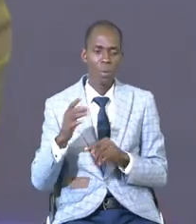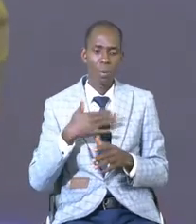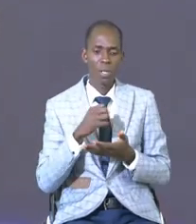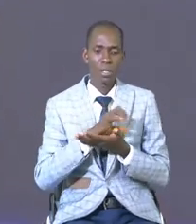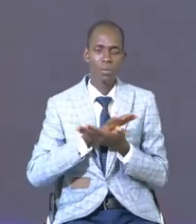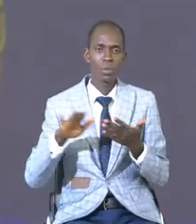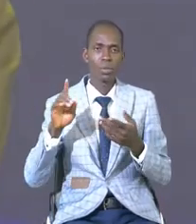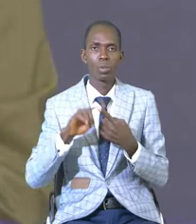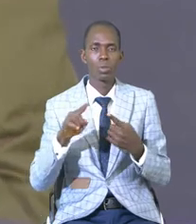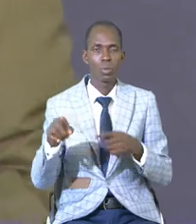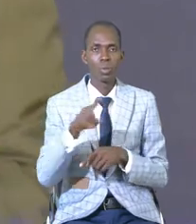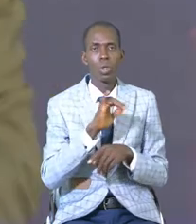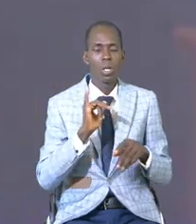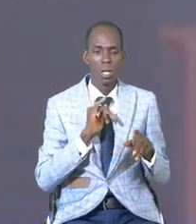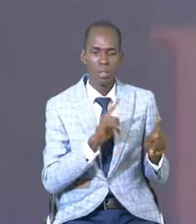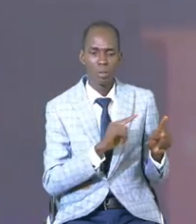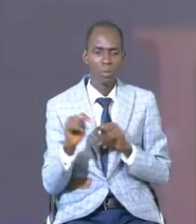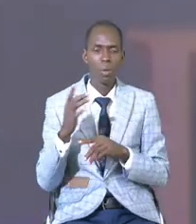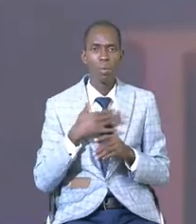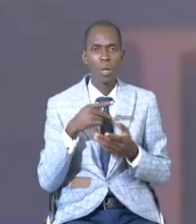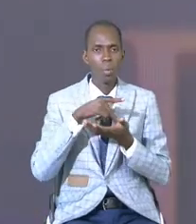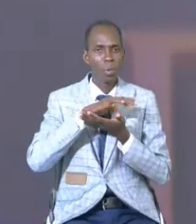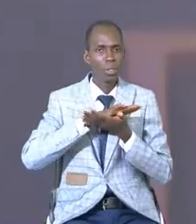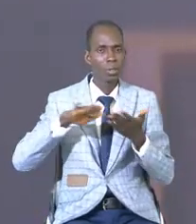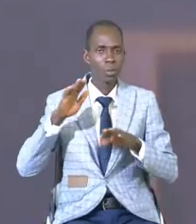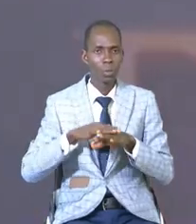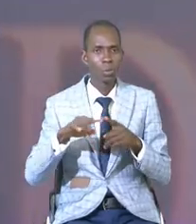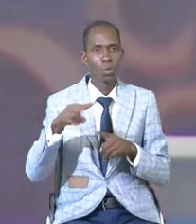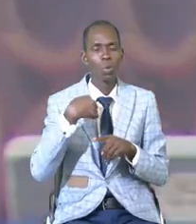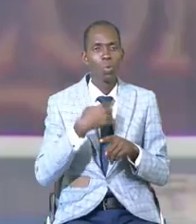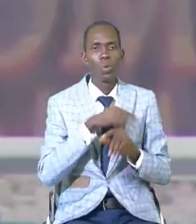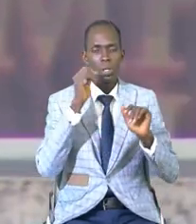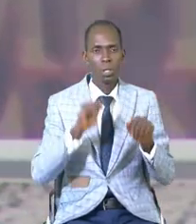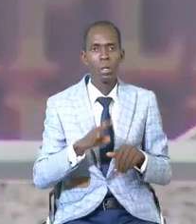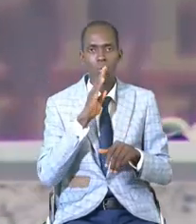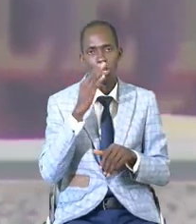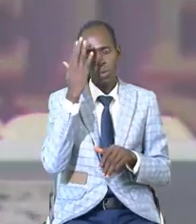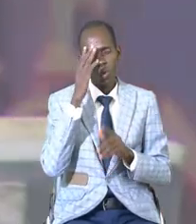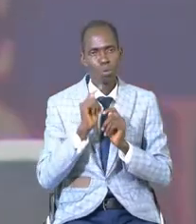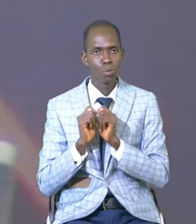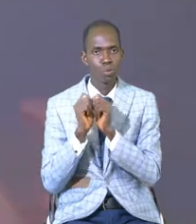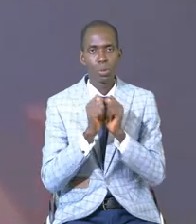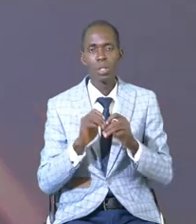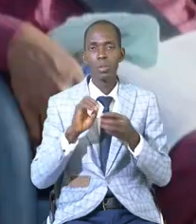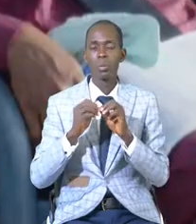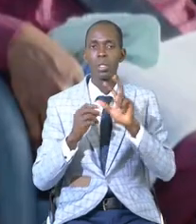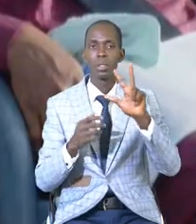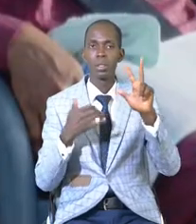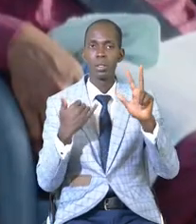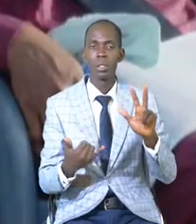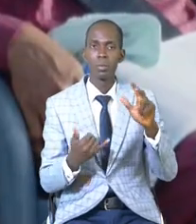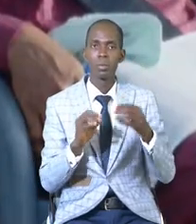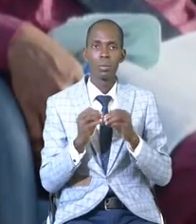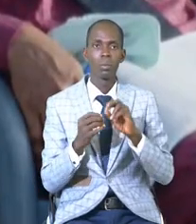my purity unto you. And now we can identify together. Let's come to number three here. Number three,